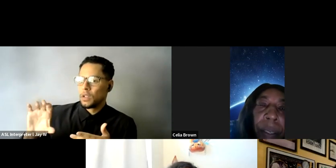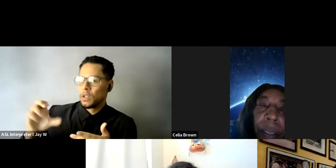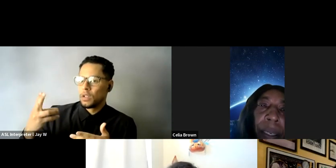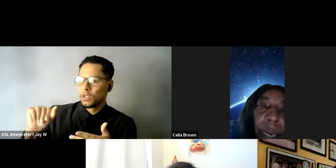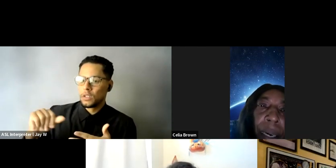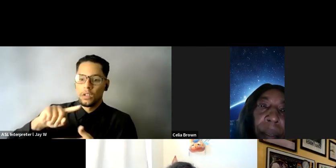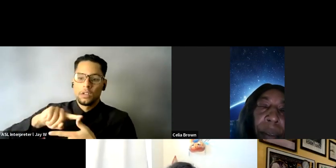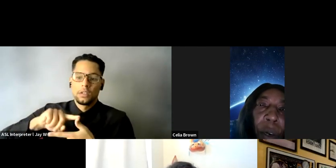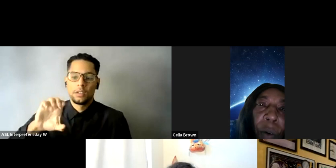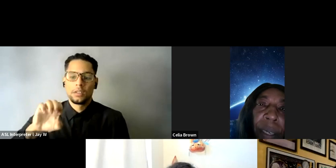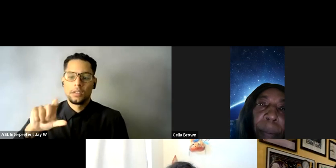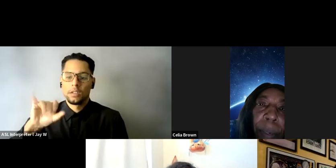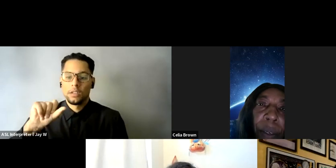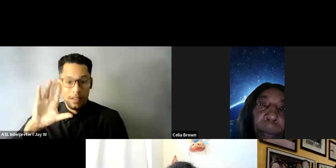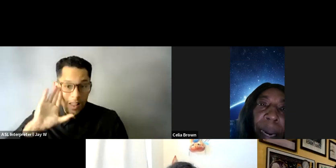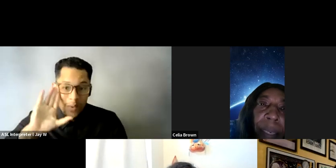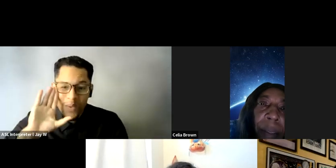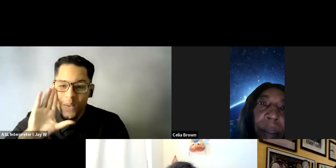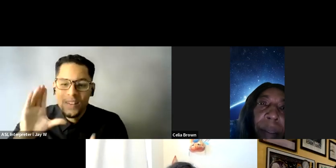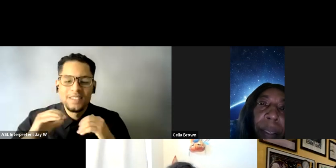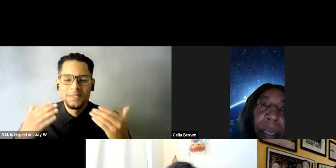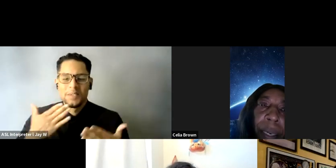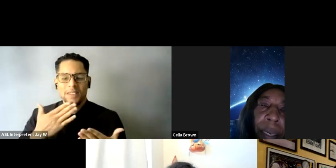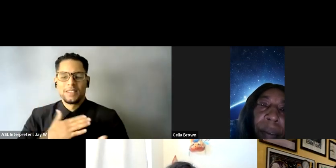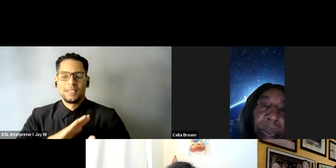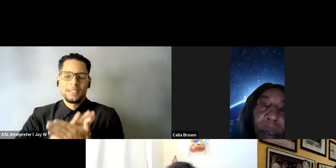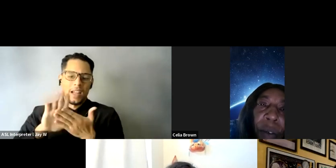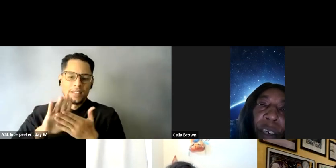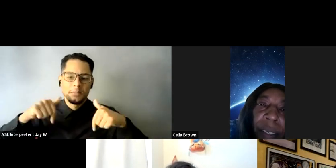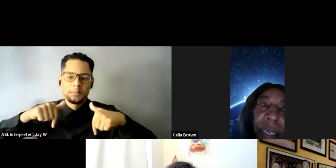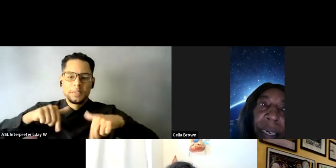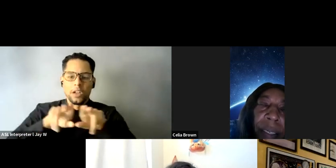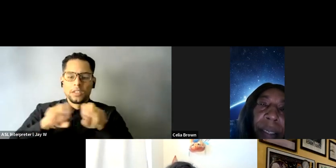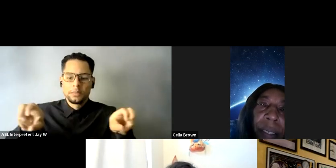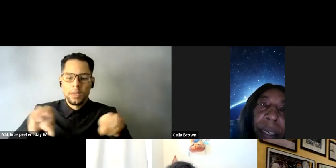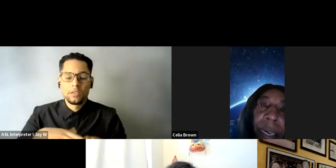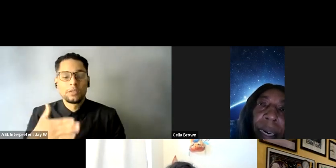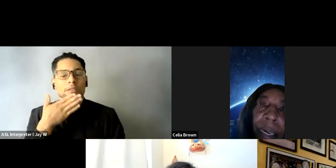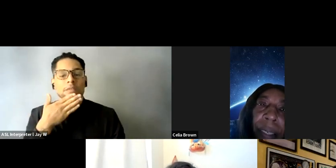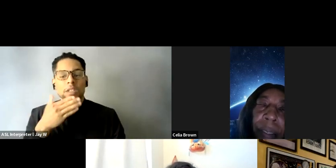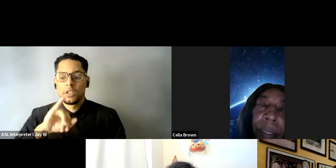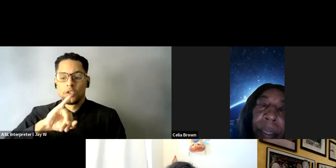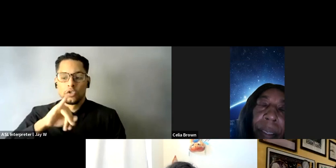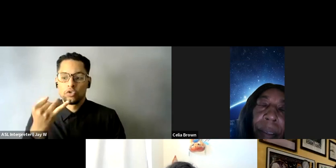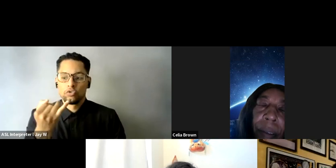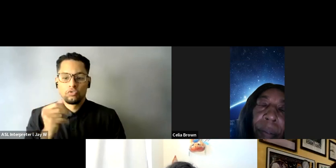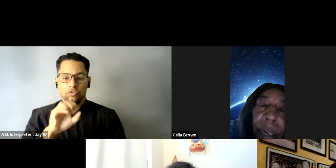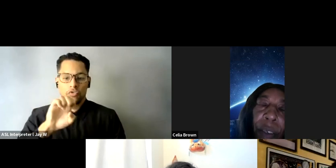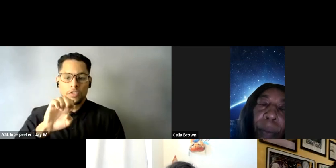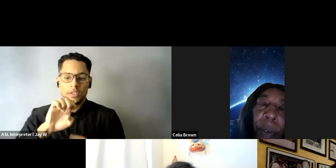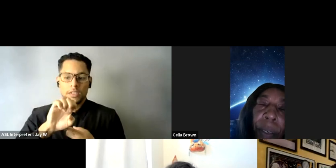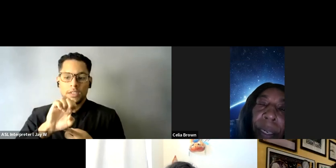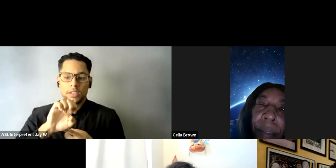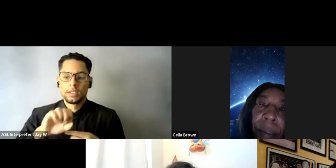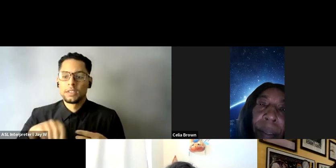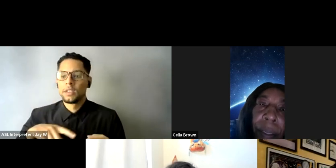everyone. It's so great to be on this panel. Thank you, Jesse, and